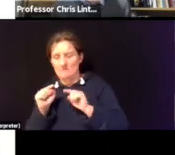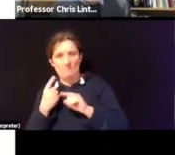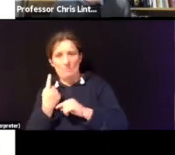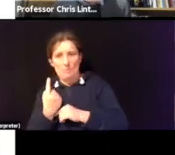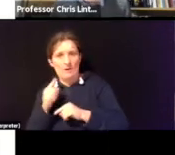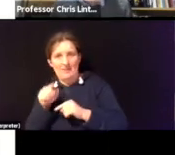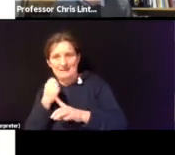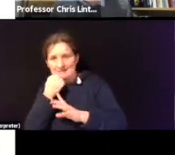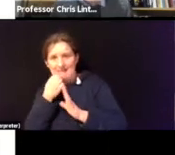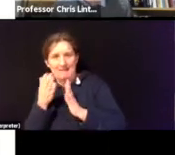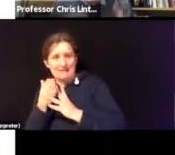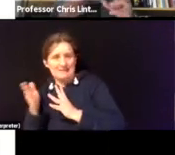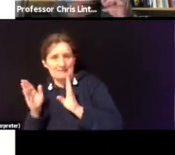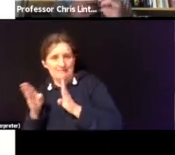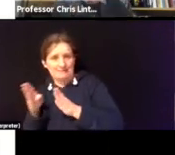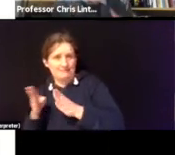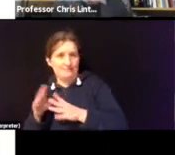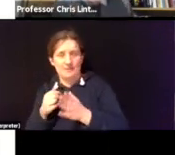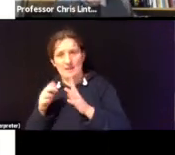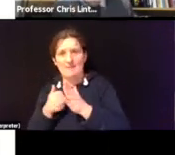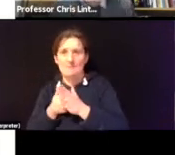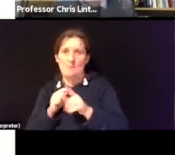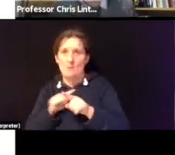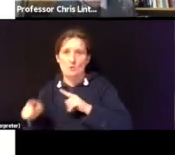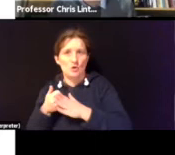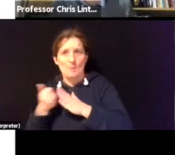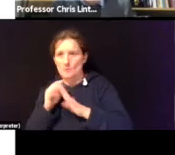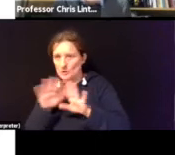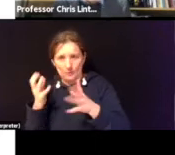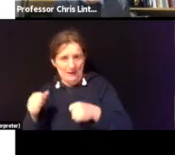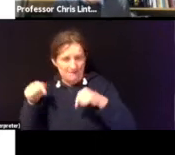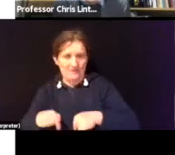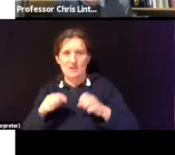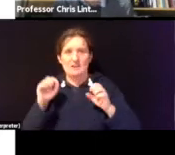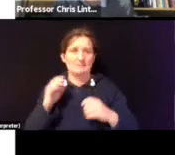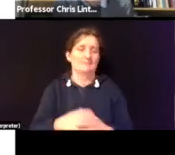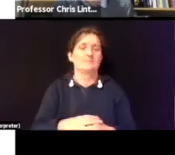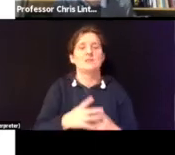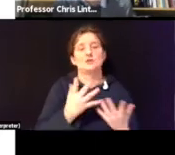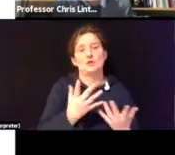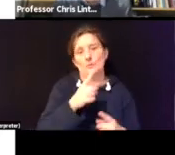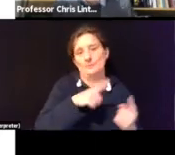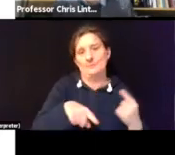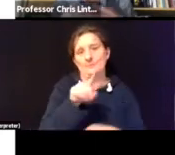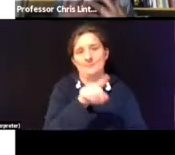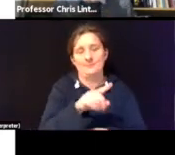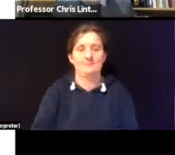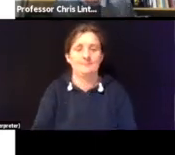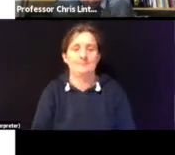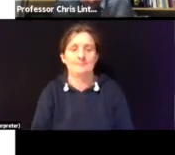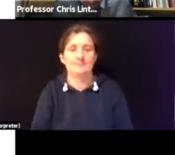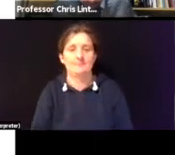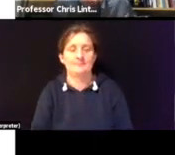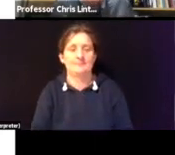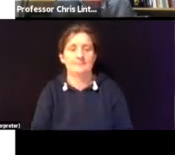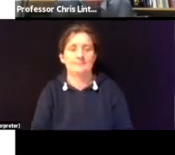learning things by looking at the different kinds of planet that we see around us. But it is